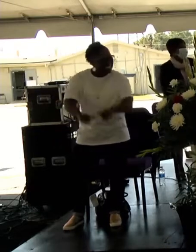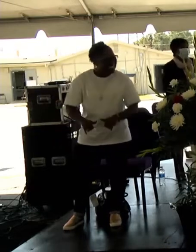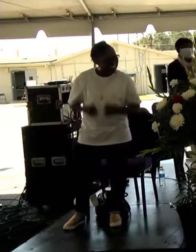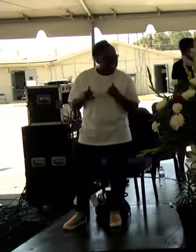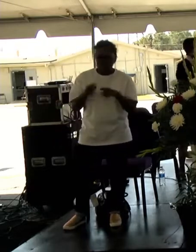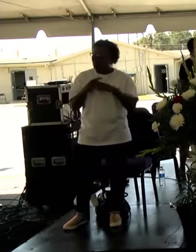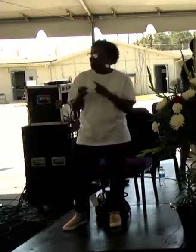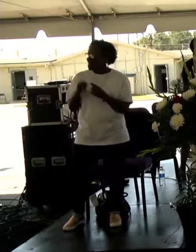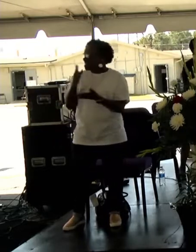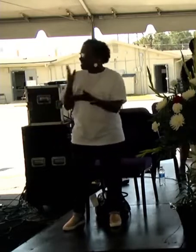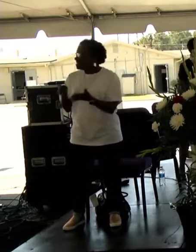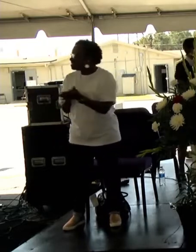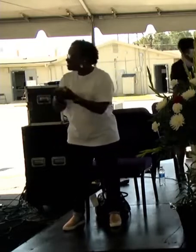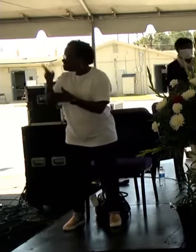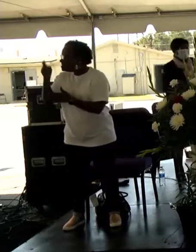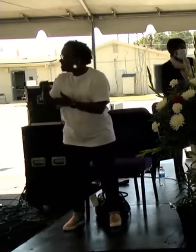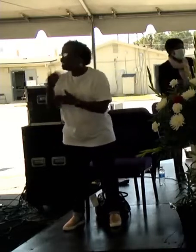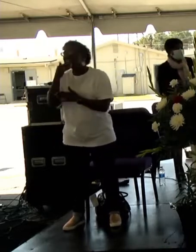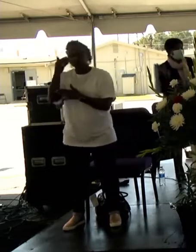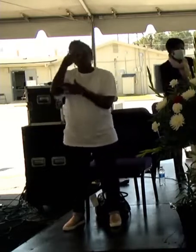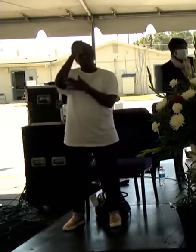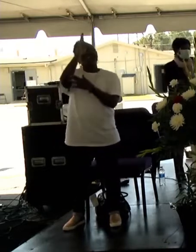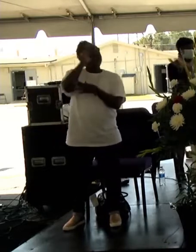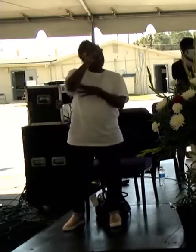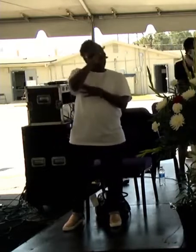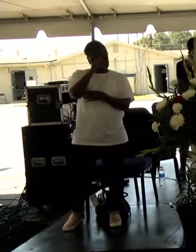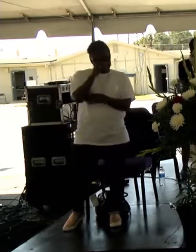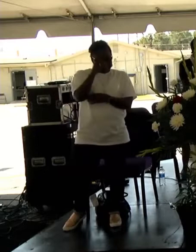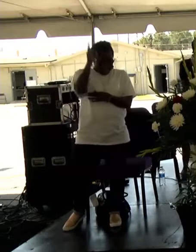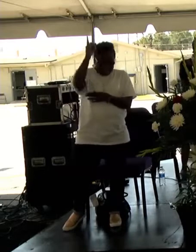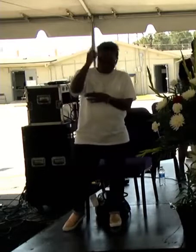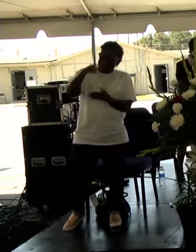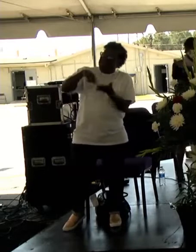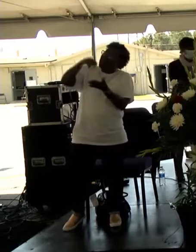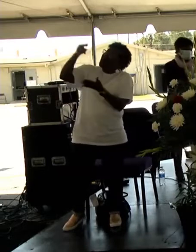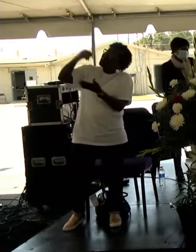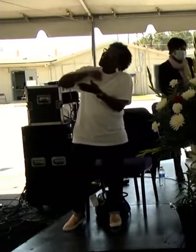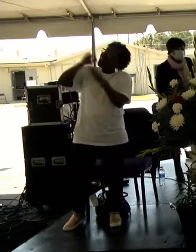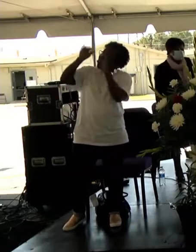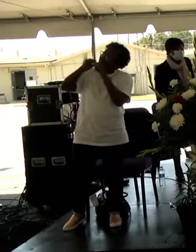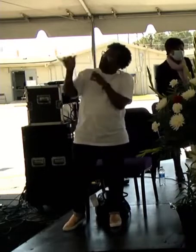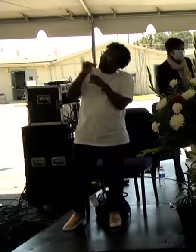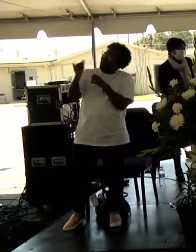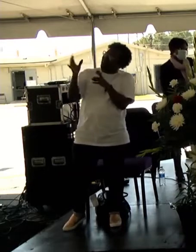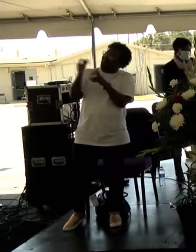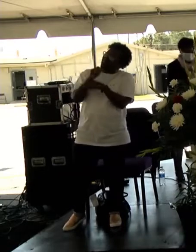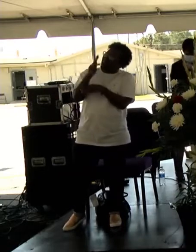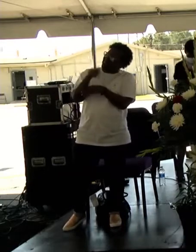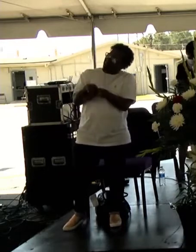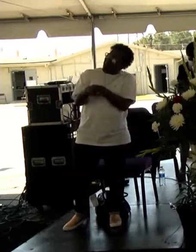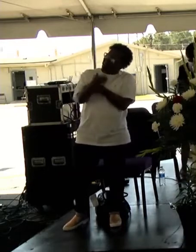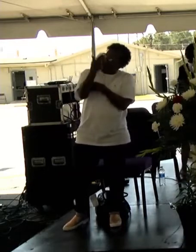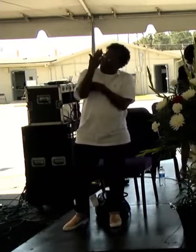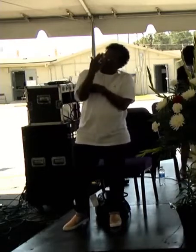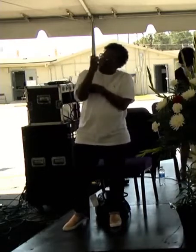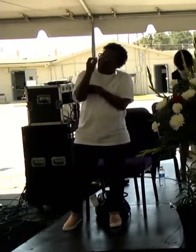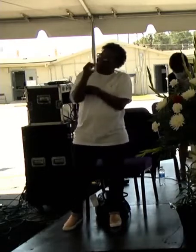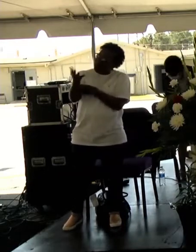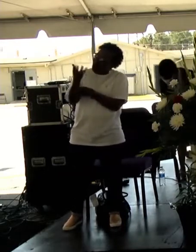in a while, you ought to thank God because he rose. I was able to get up this morning. So I want intimacy